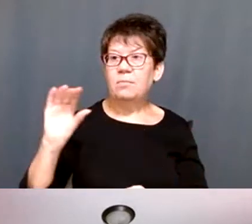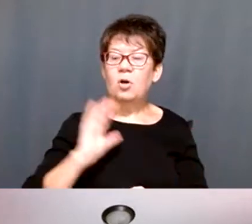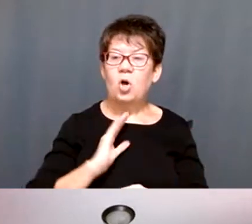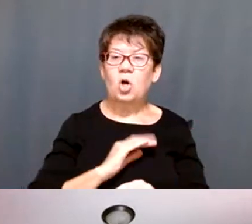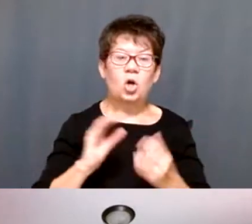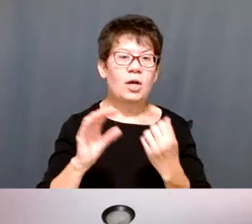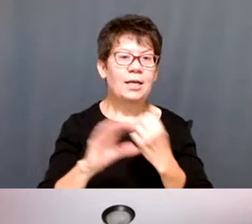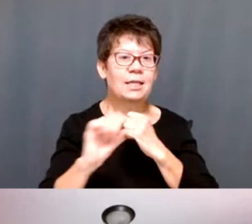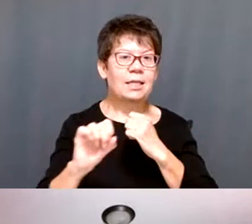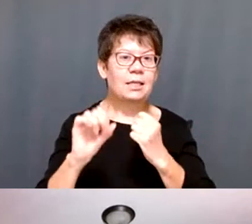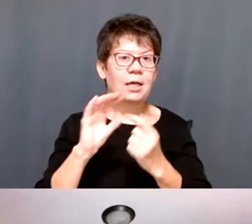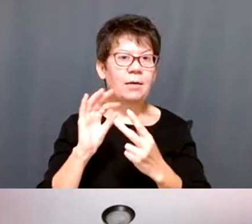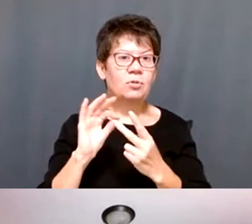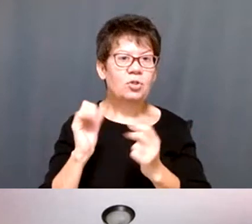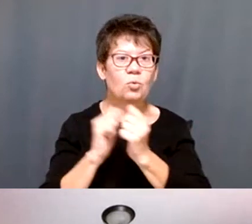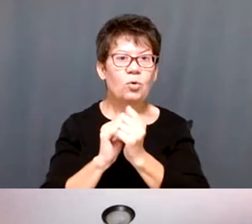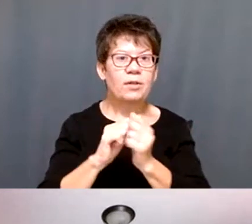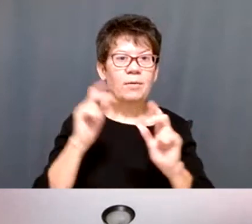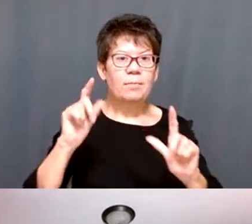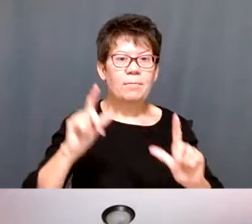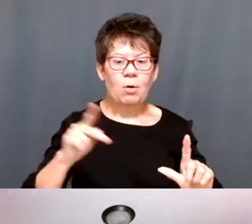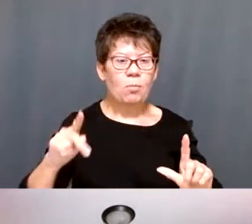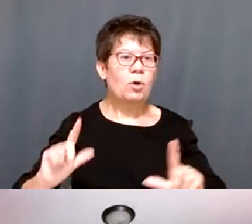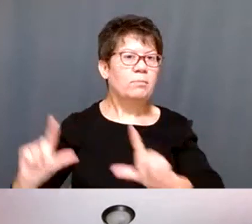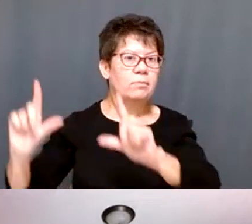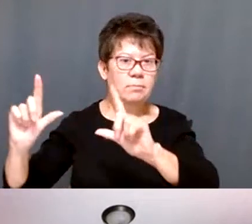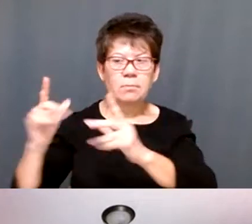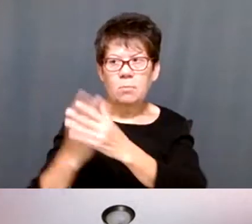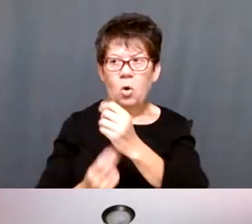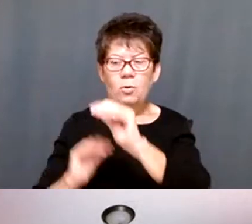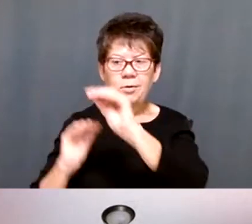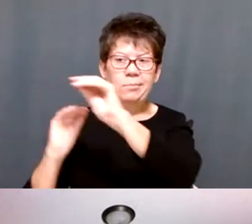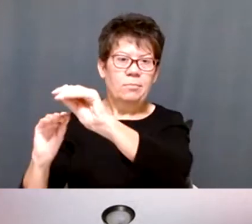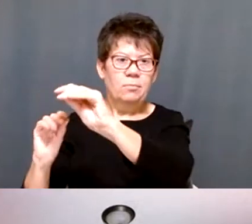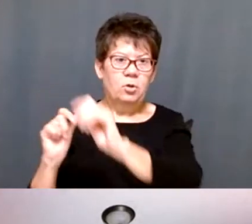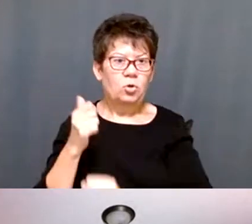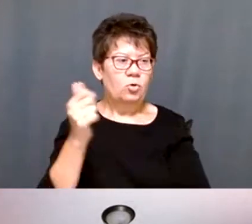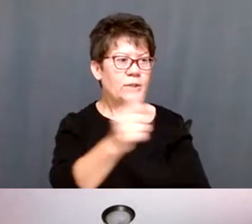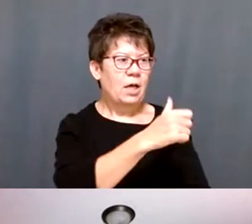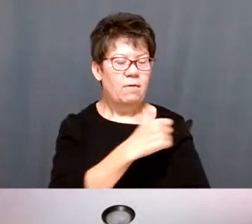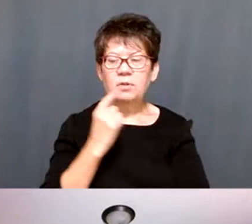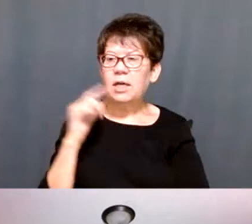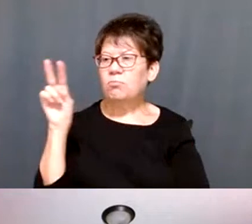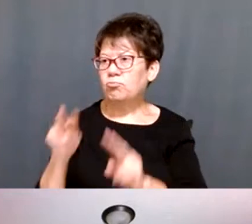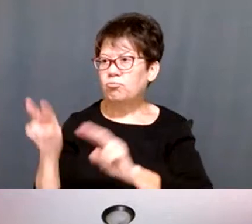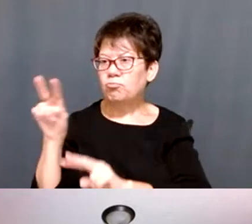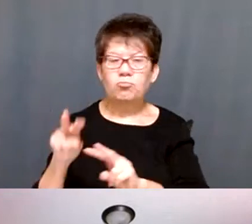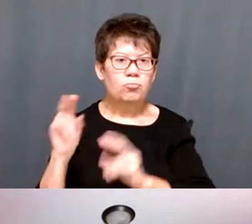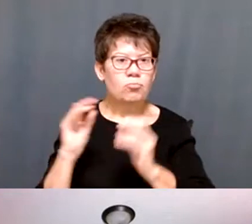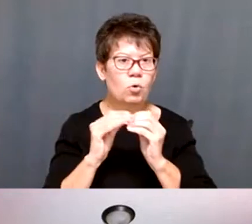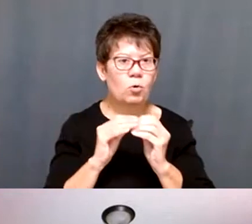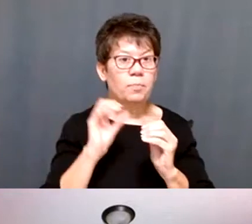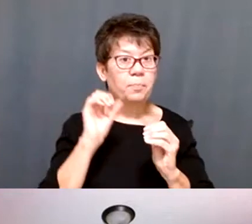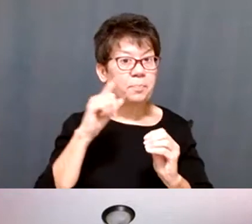along with the slideshow so folks can take a look at this and make sure that they can review it at their convenience as well. So we look